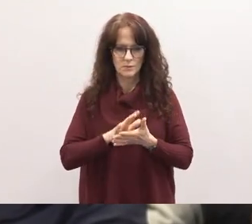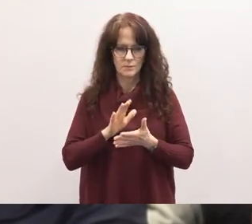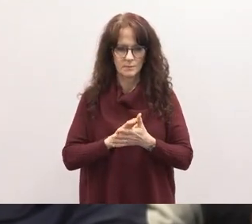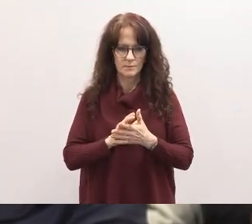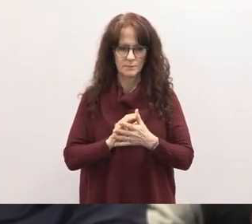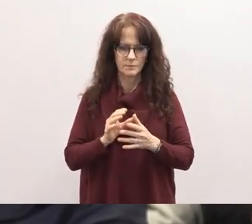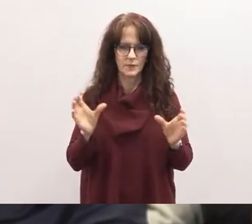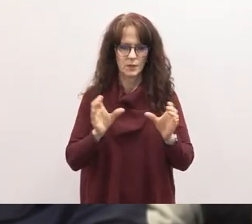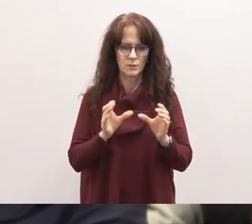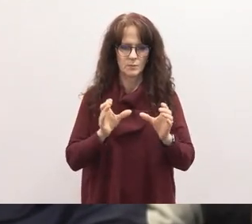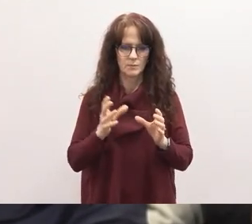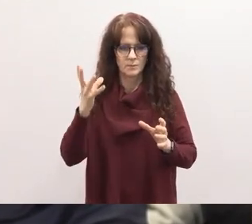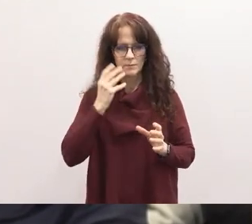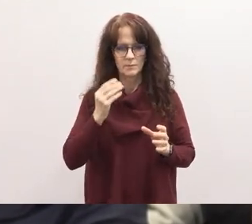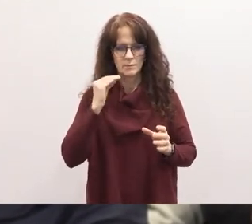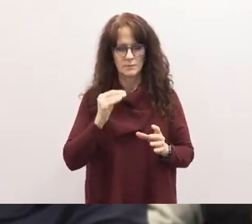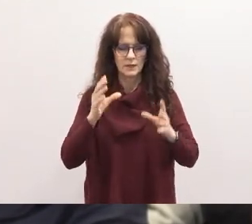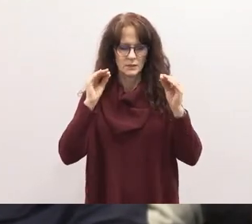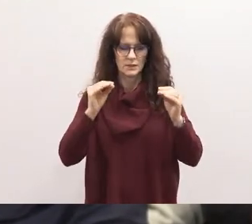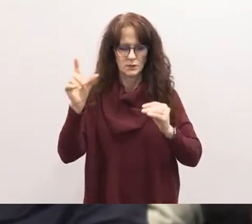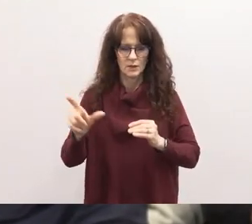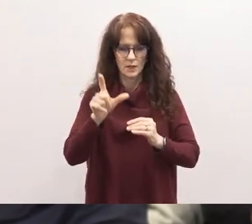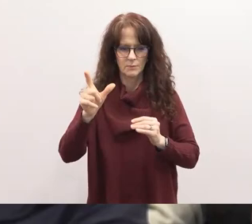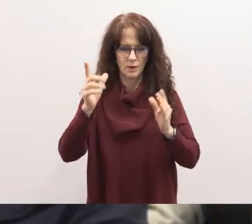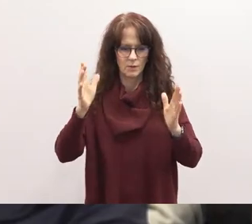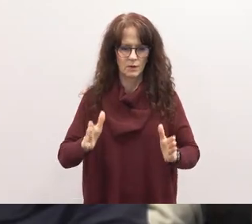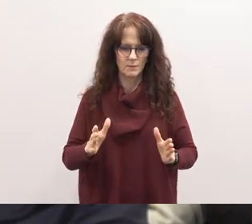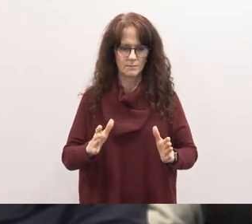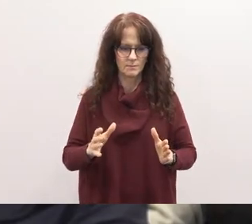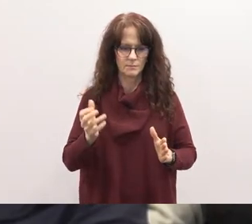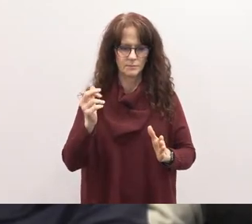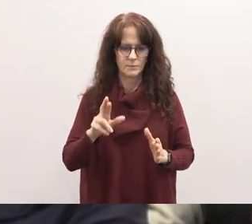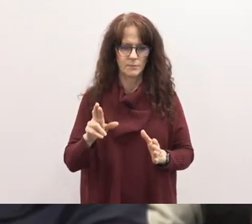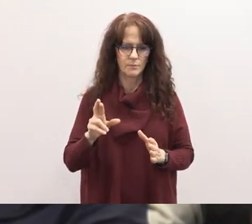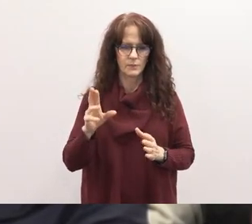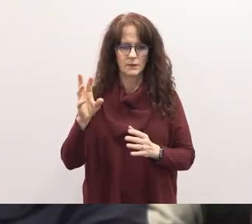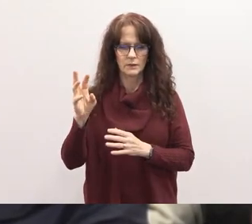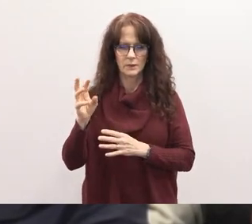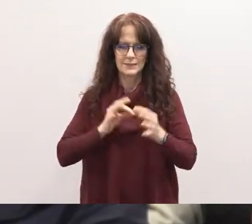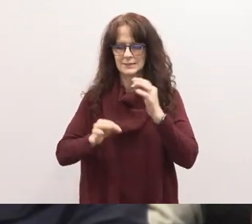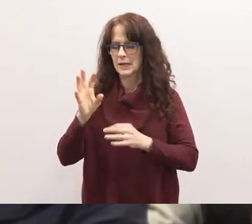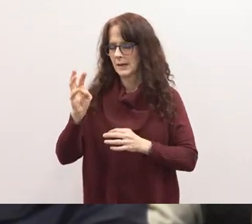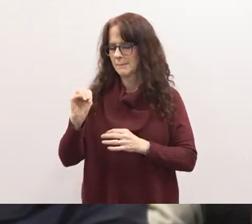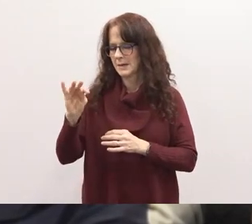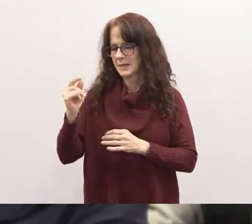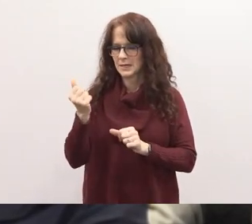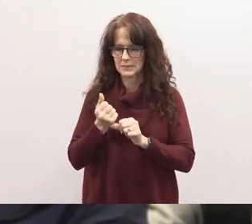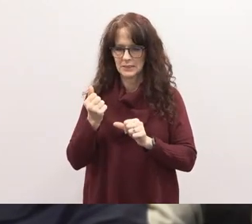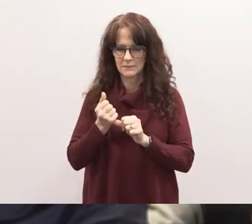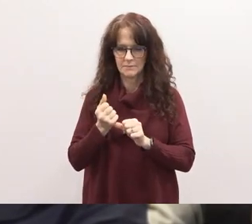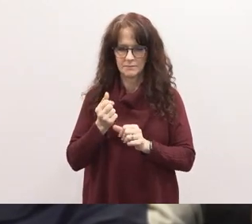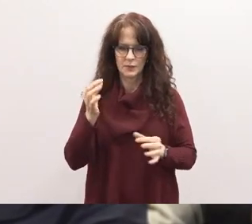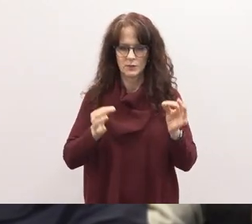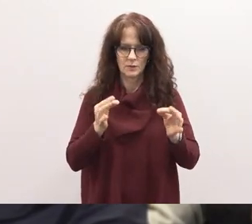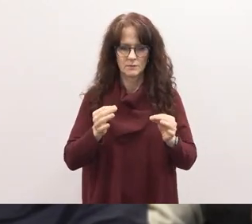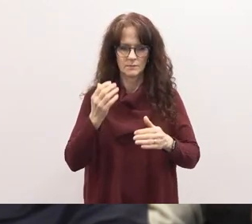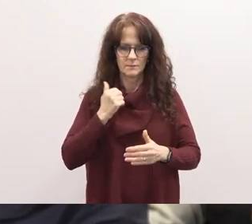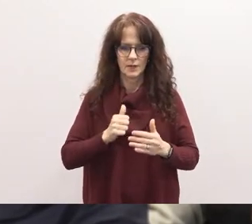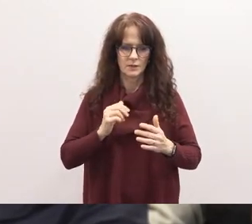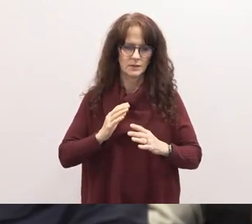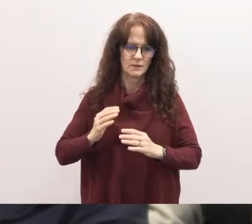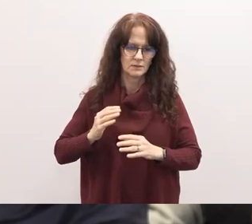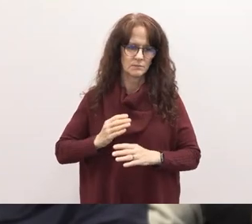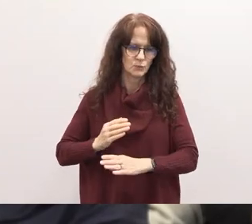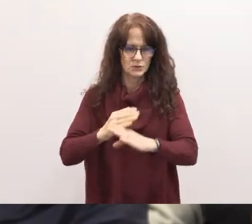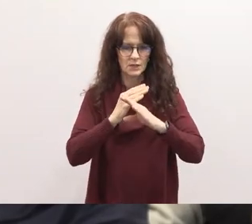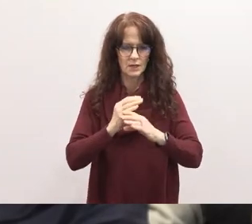a credentialed and experienced teacher librarian or instead a media assistant. This decision was justified under the shield of equity, and I'd like